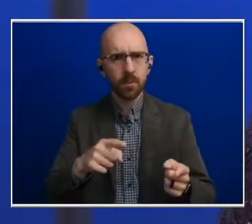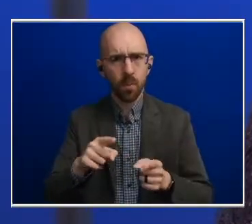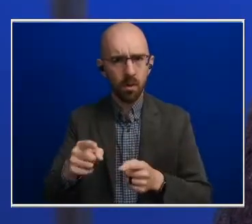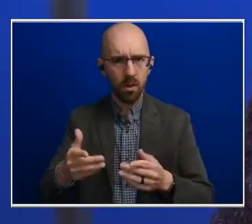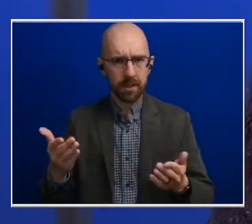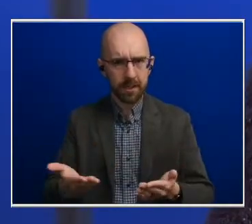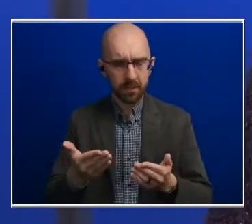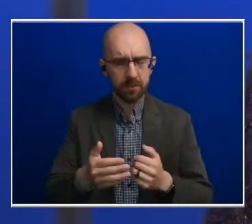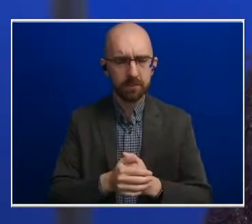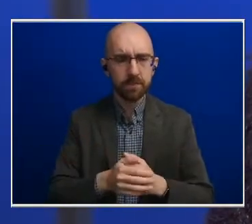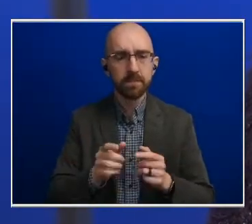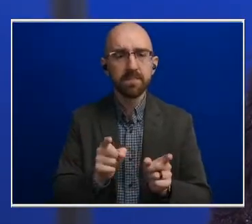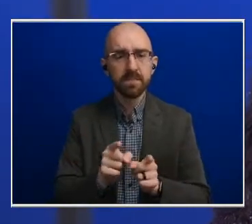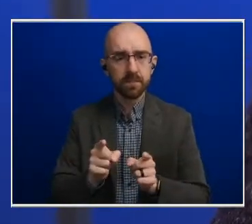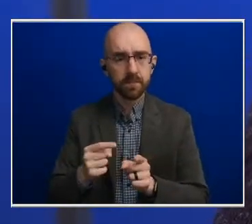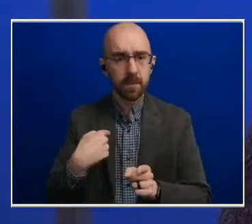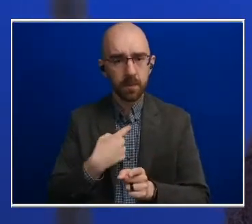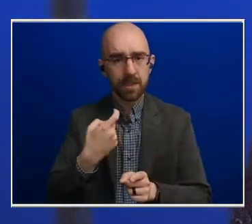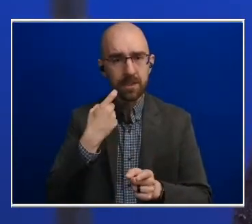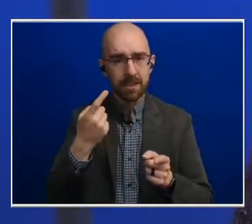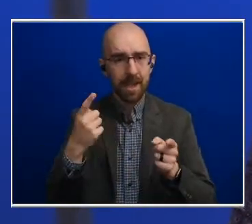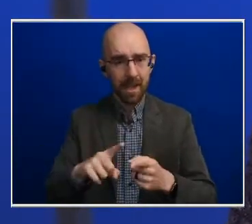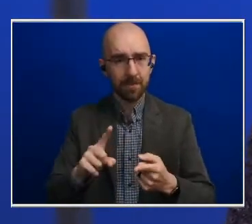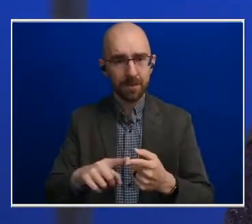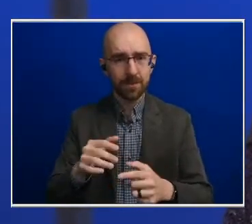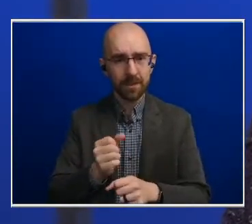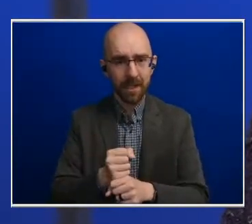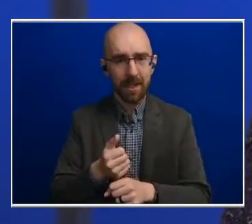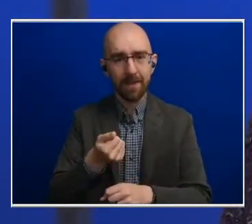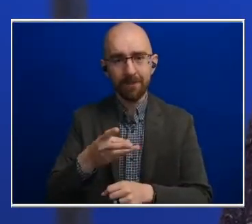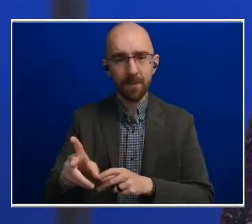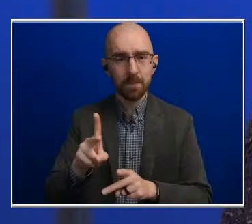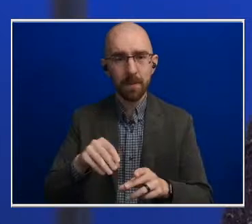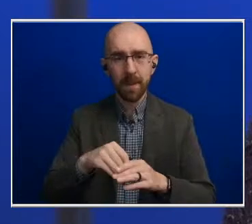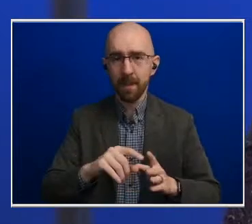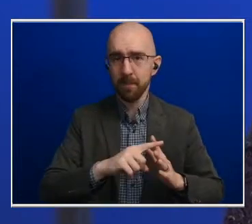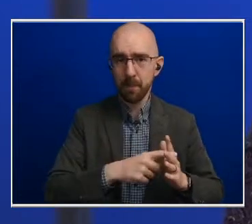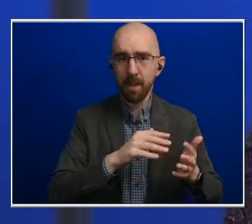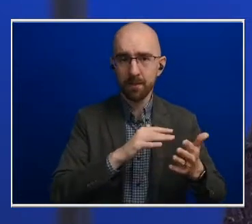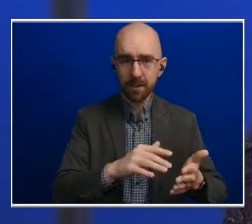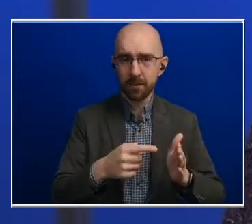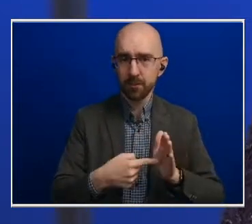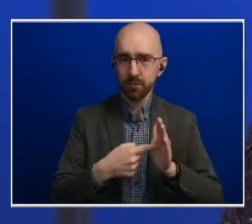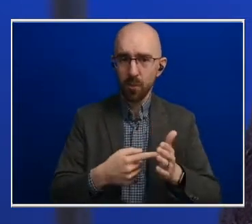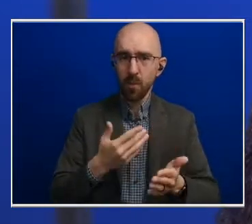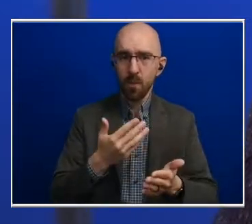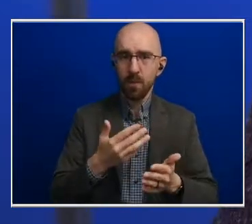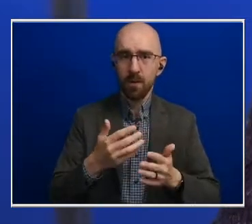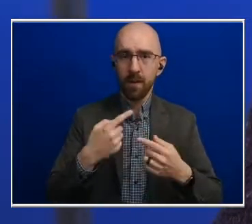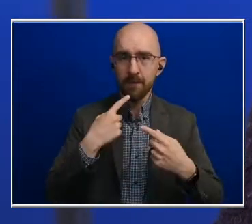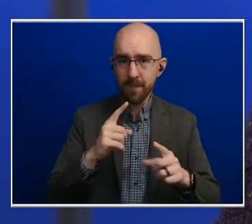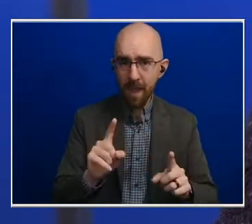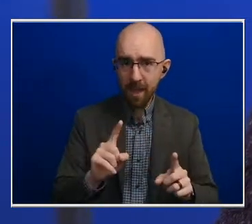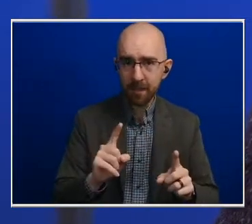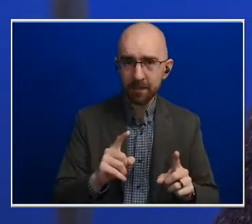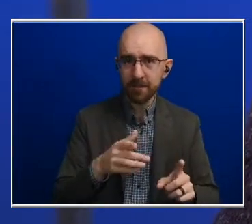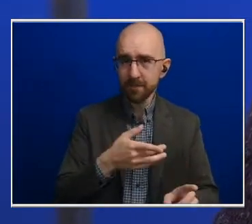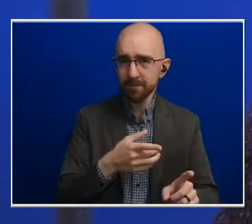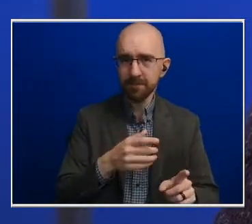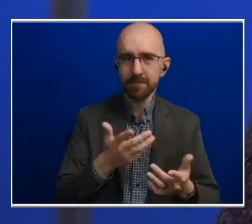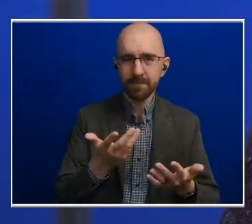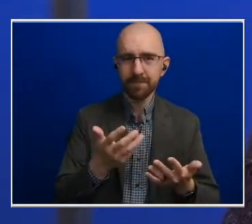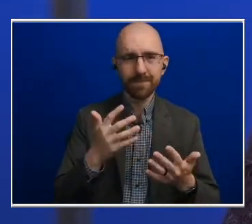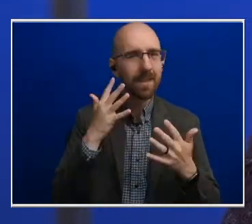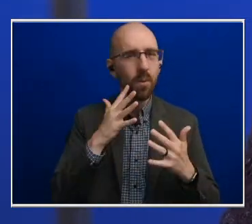did we just happen to get a few people in our pilot study who showed an effect, and it's noise. This is why we need to have